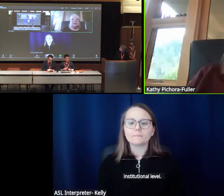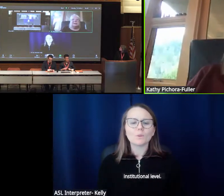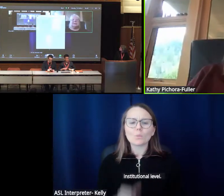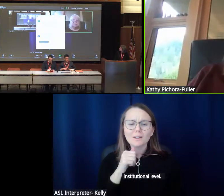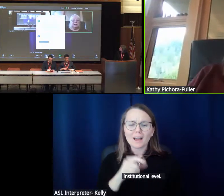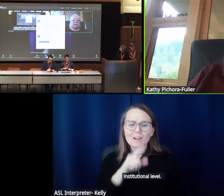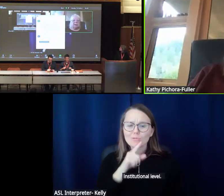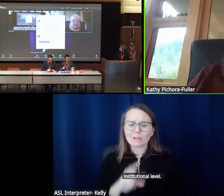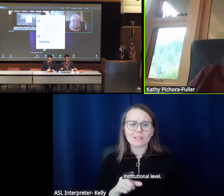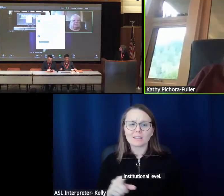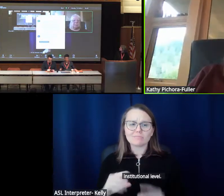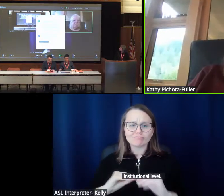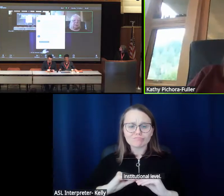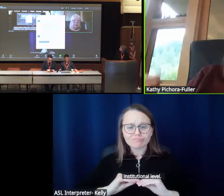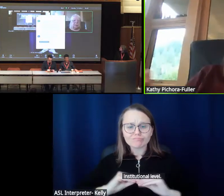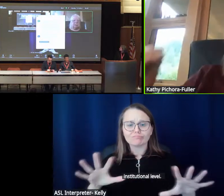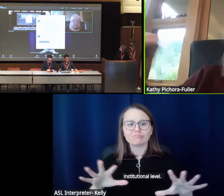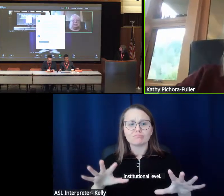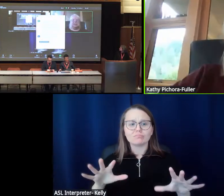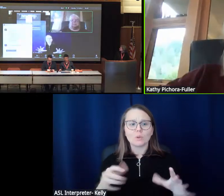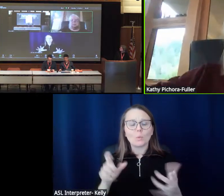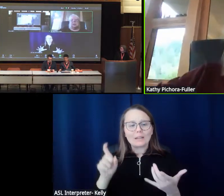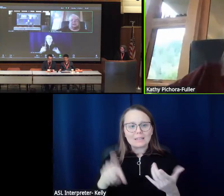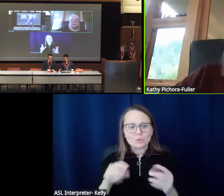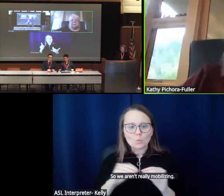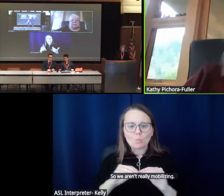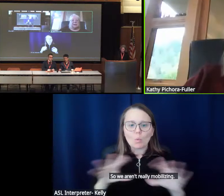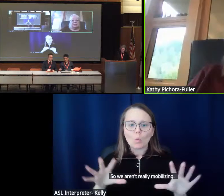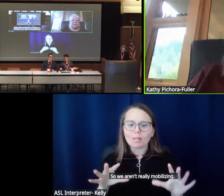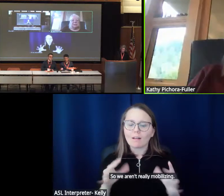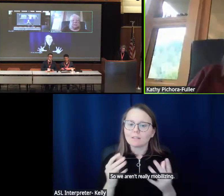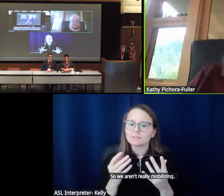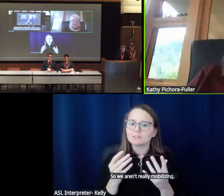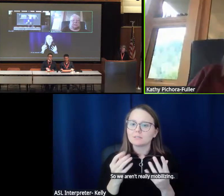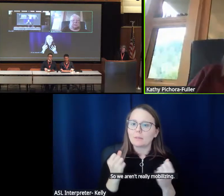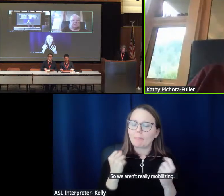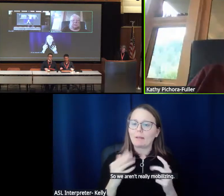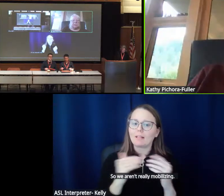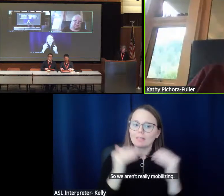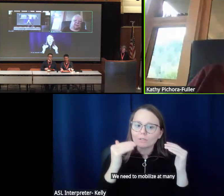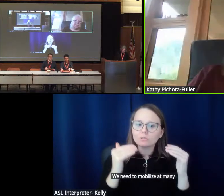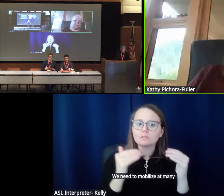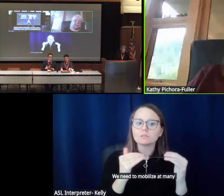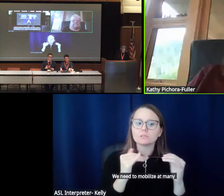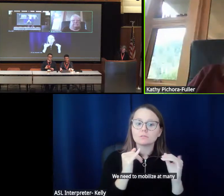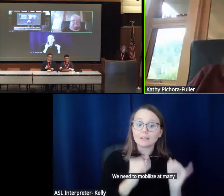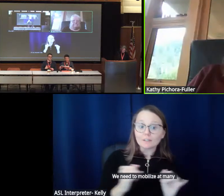mobilizing. We need to mobilize at many levels, individual to community.